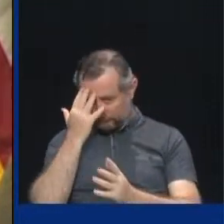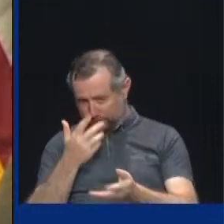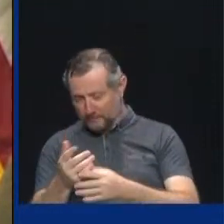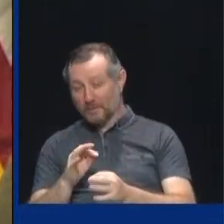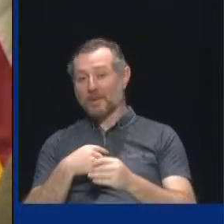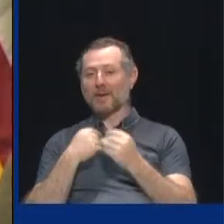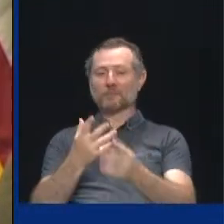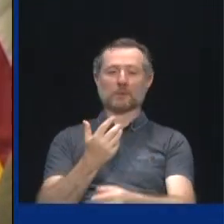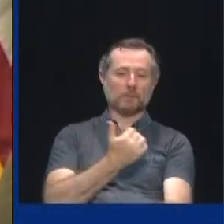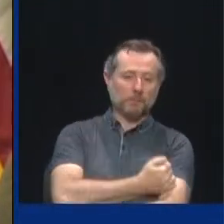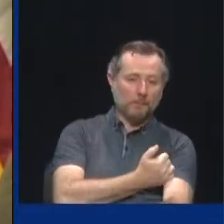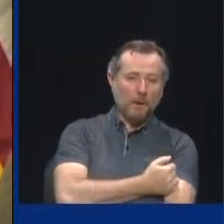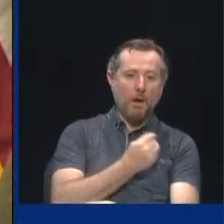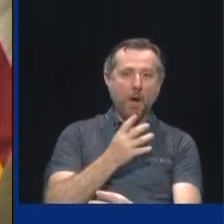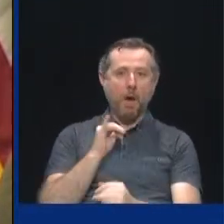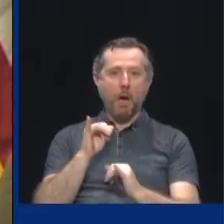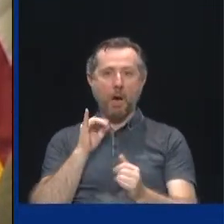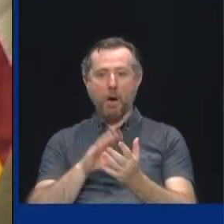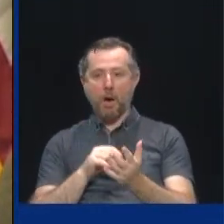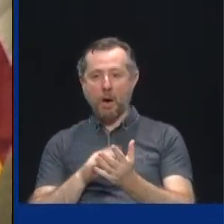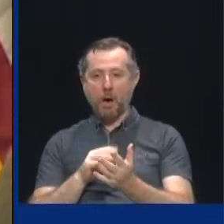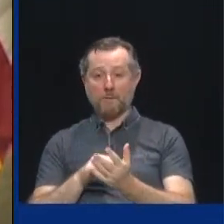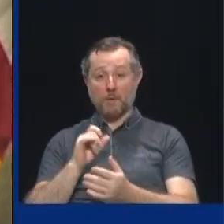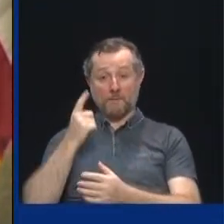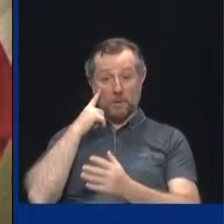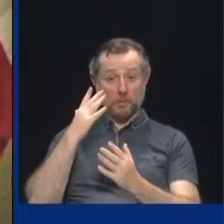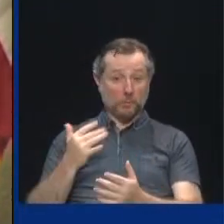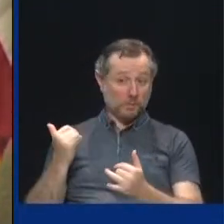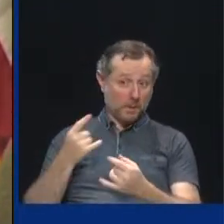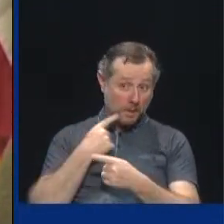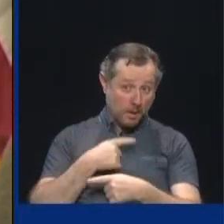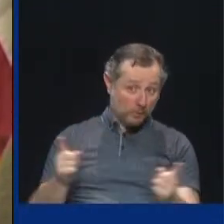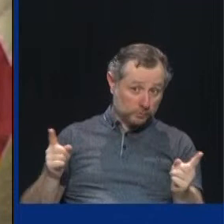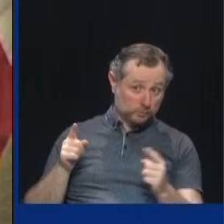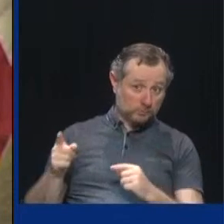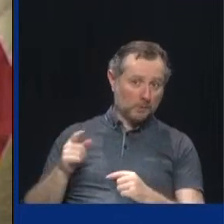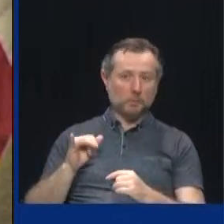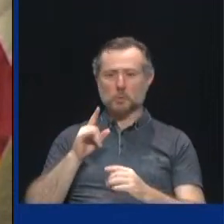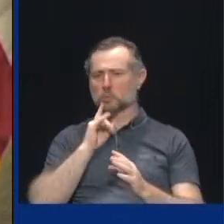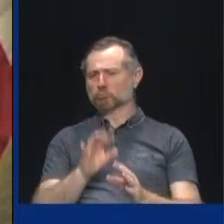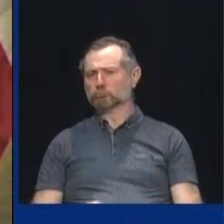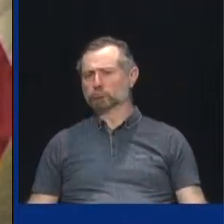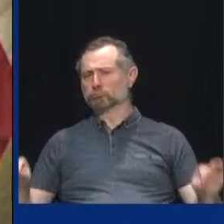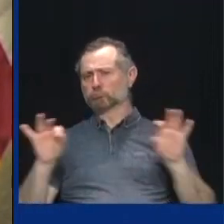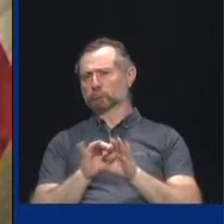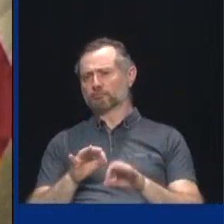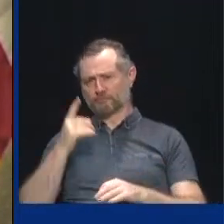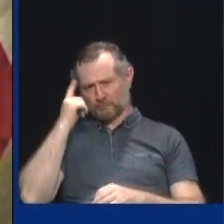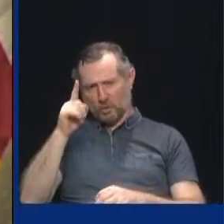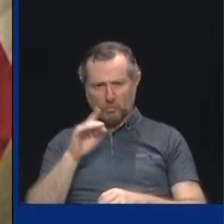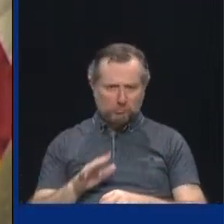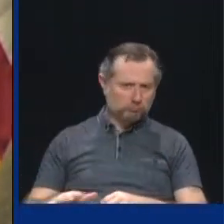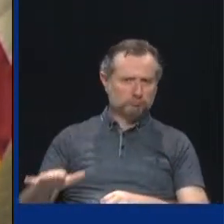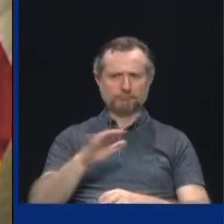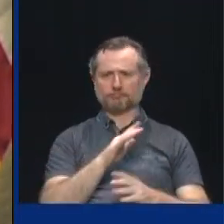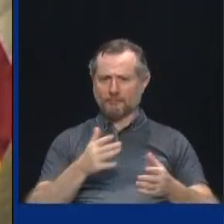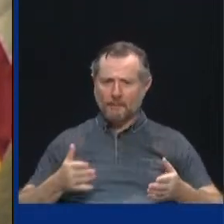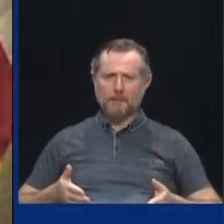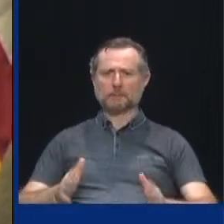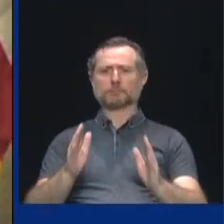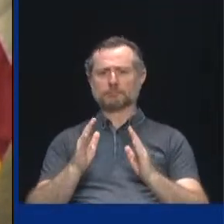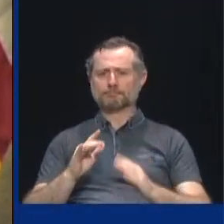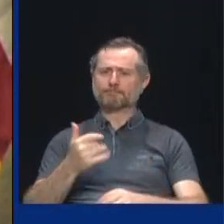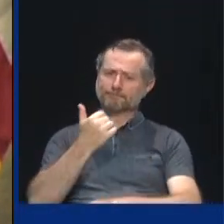governor you have announced today and you have made possible is vital to clearing roadblocks through vaccine education